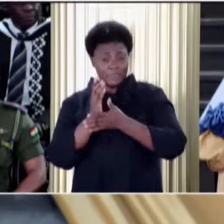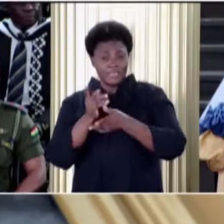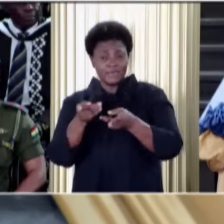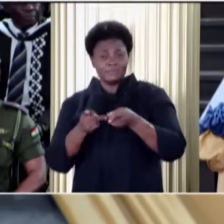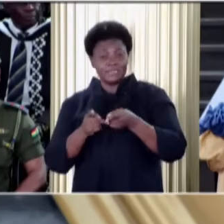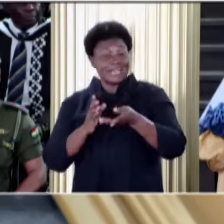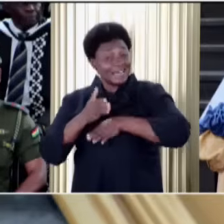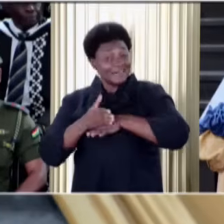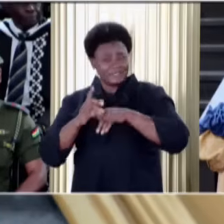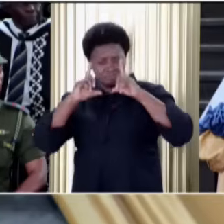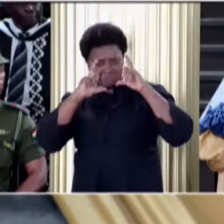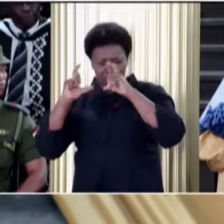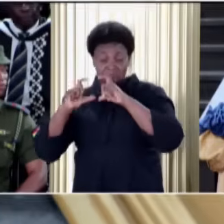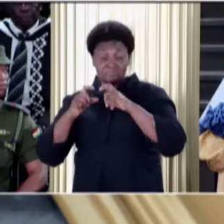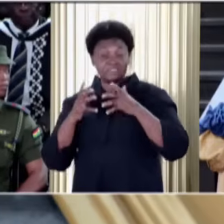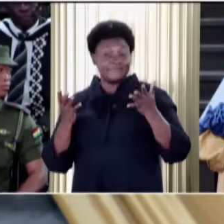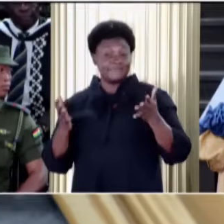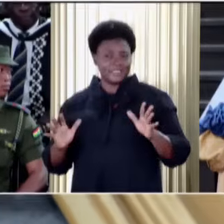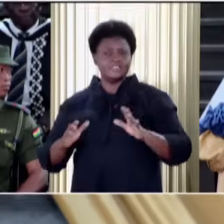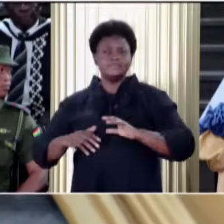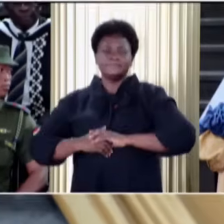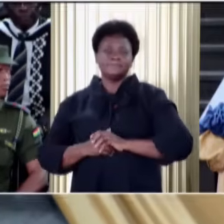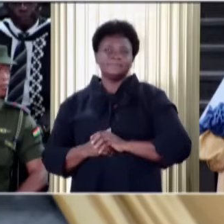your photographs.